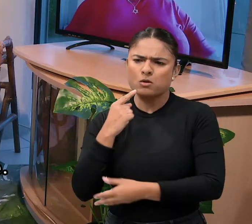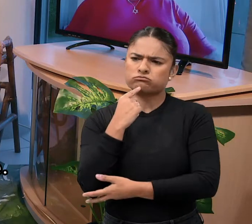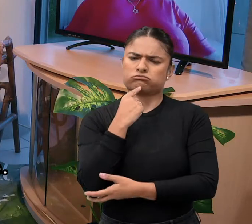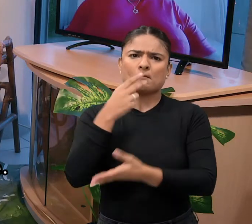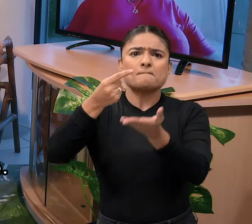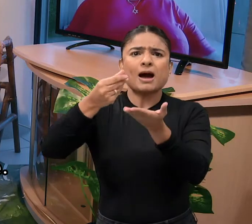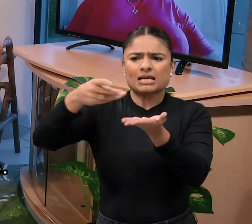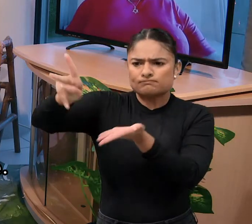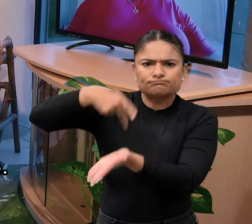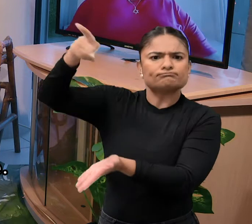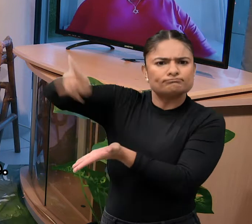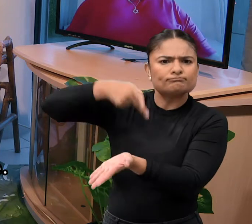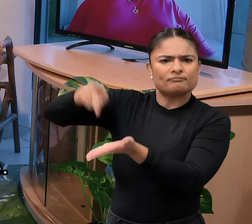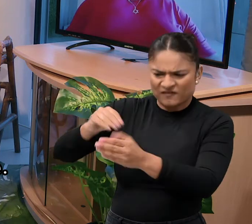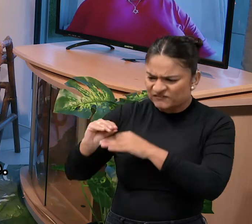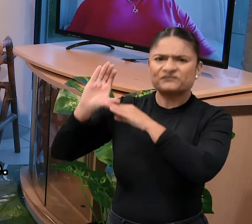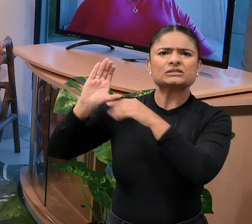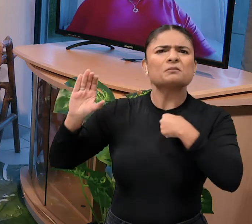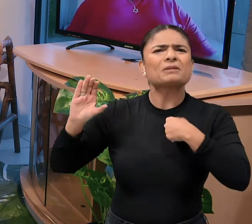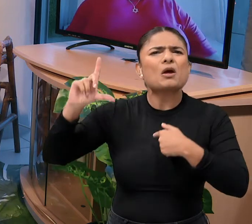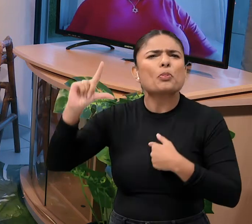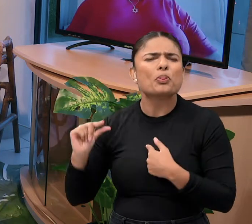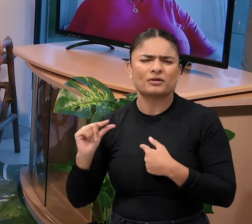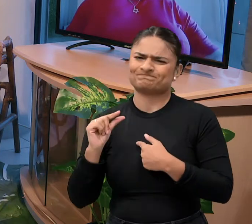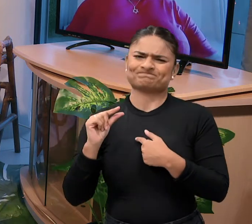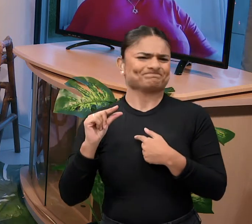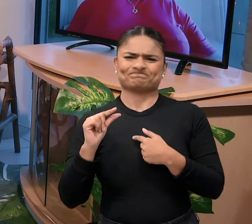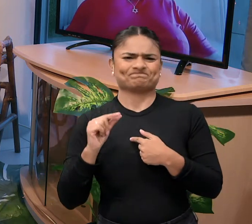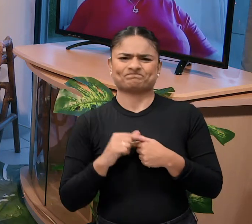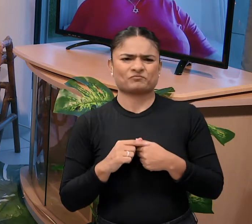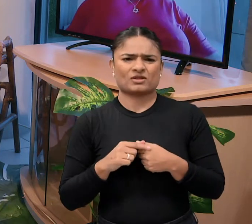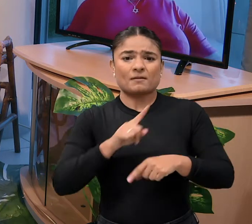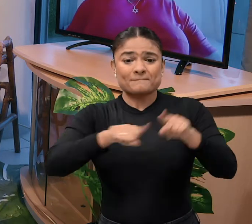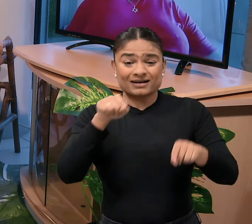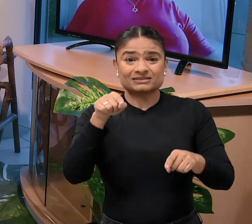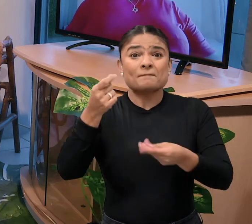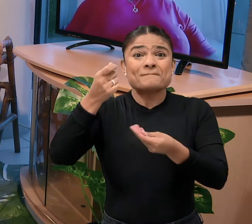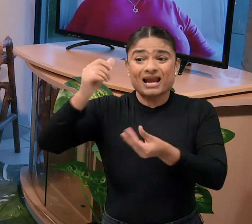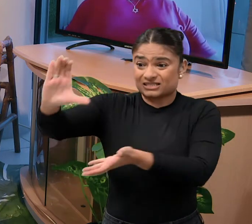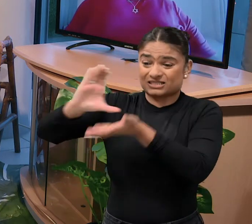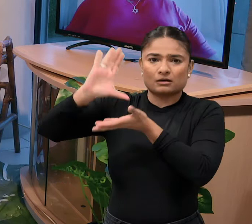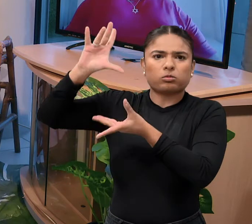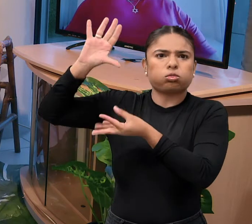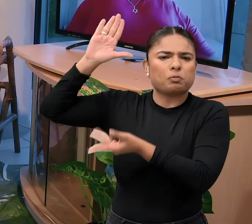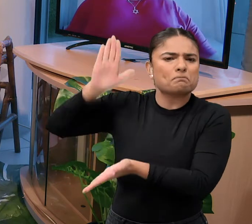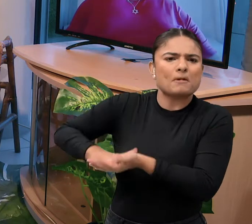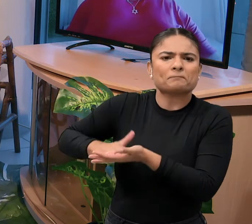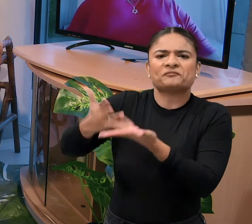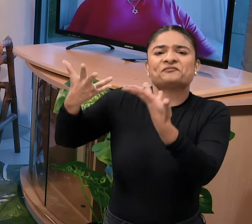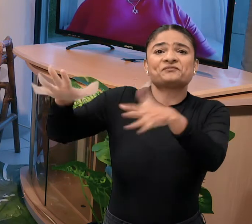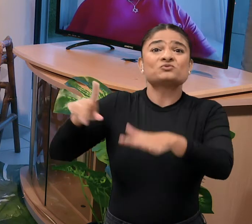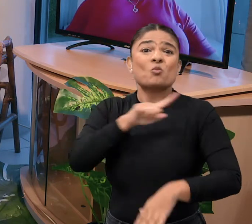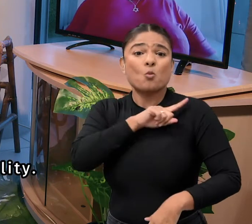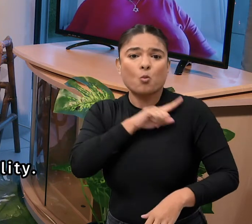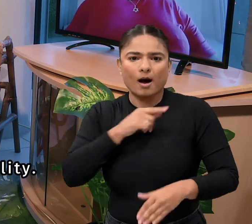country who were black were paid out more. So it was a very little bit of money that was finished very